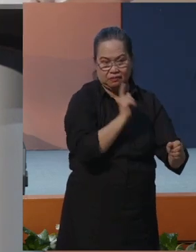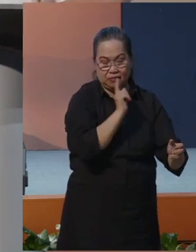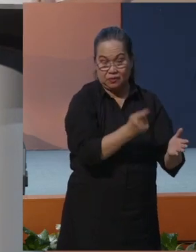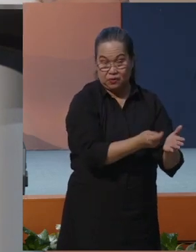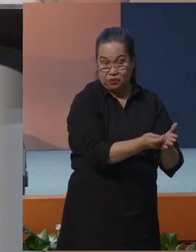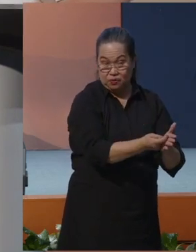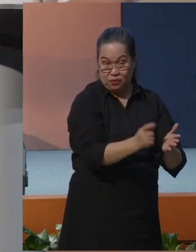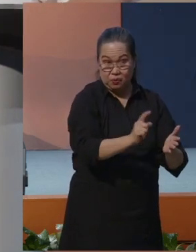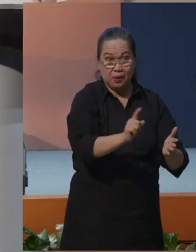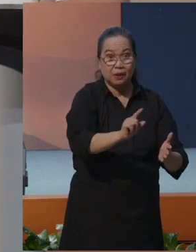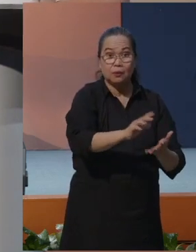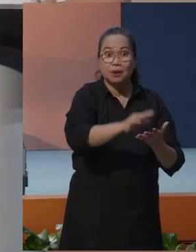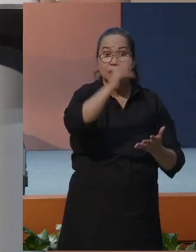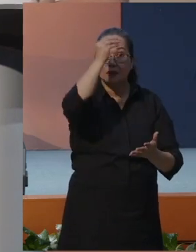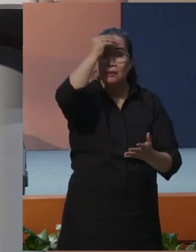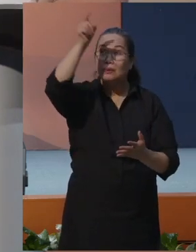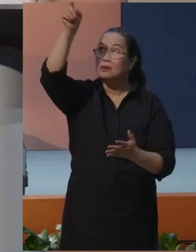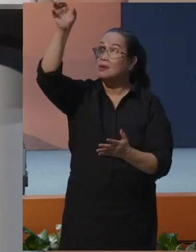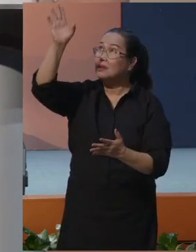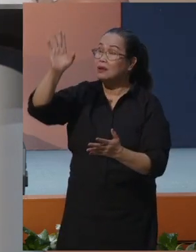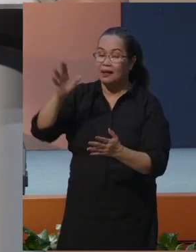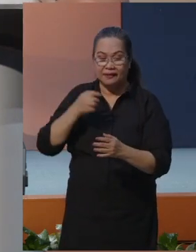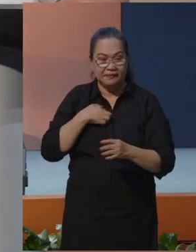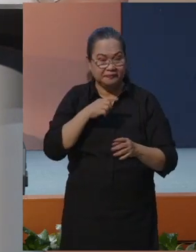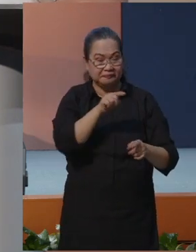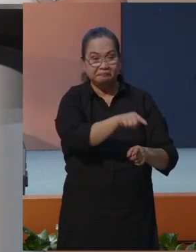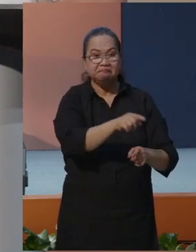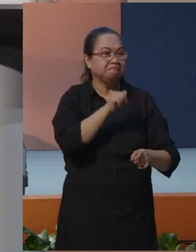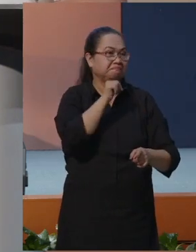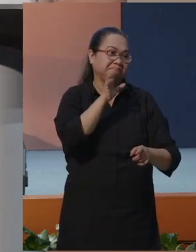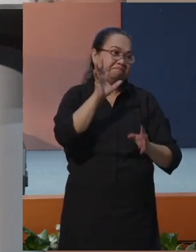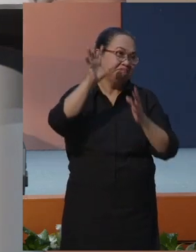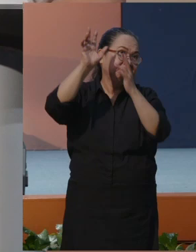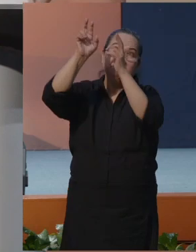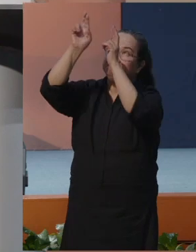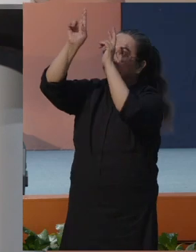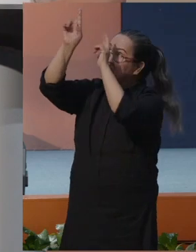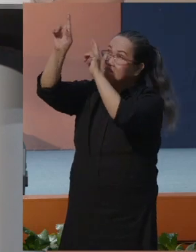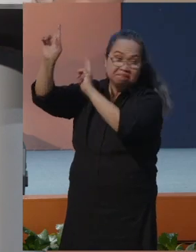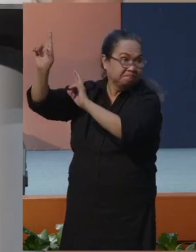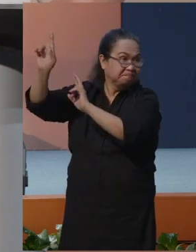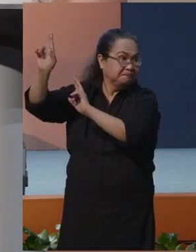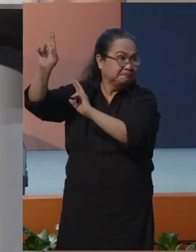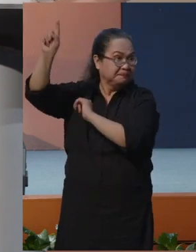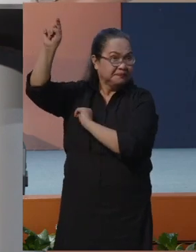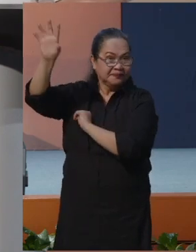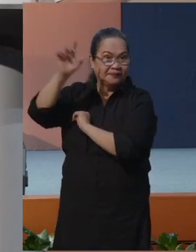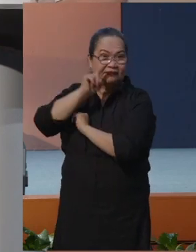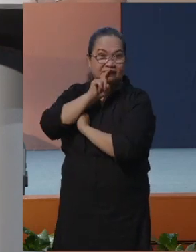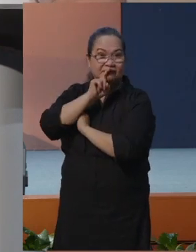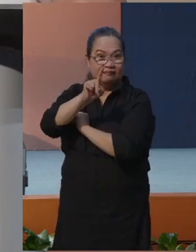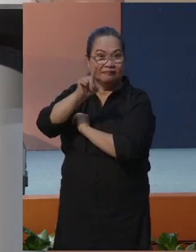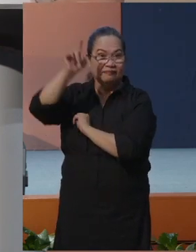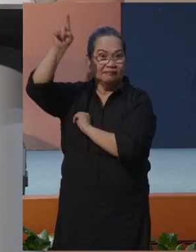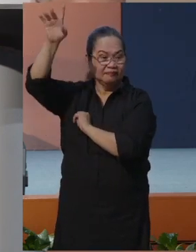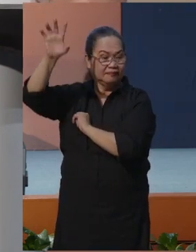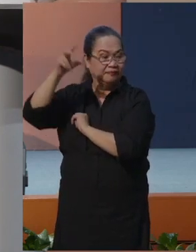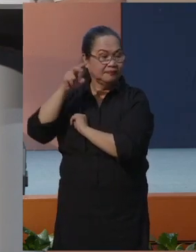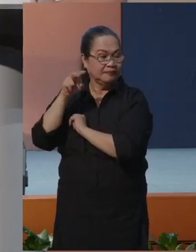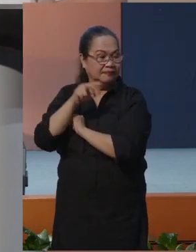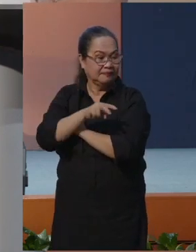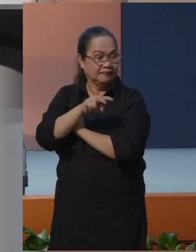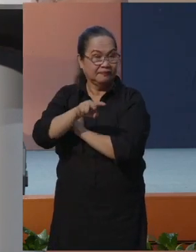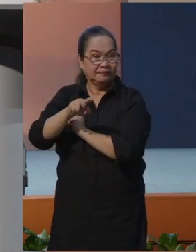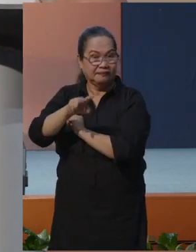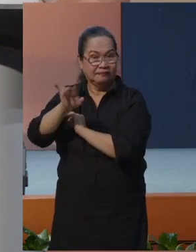what can be known about God is plain to them, because God has shown it to them. For His invisible attributes, namely